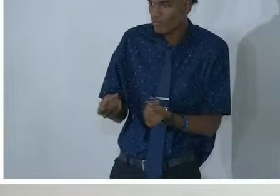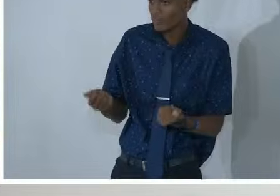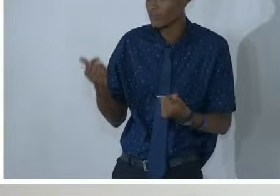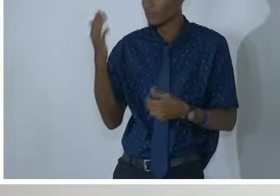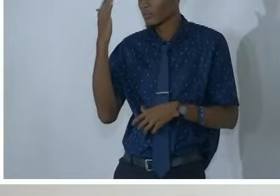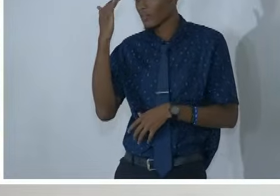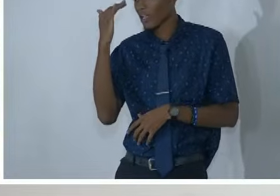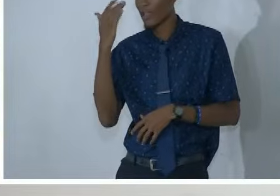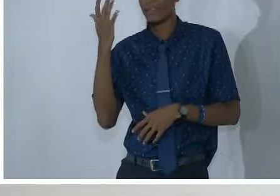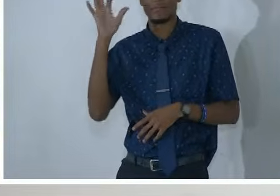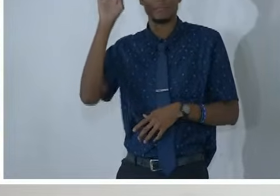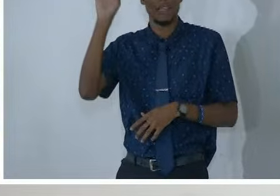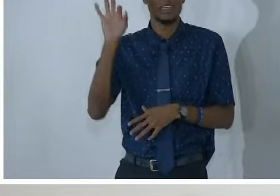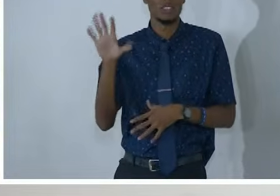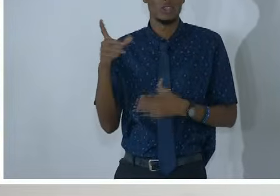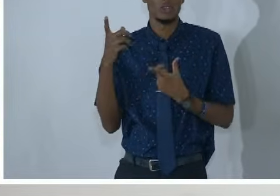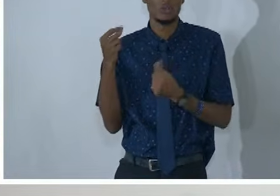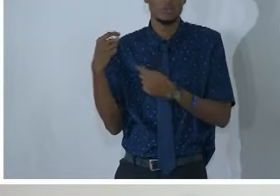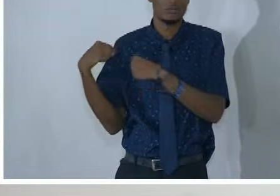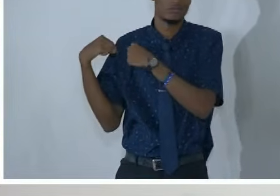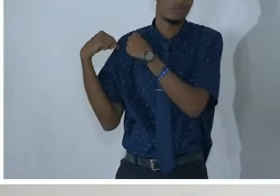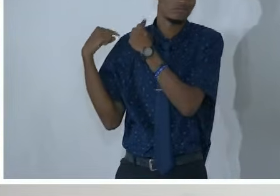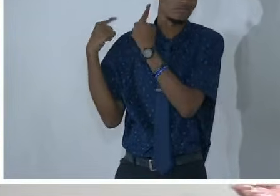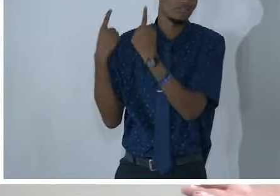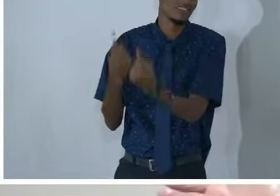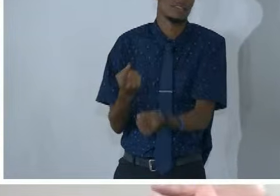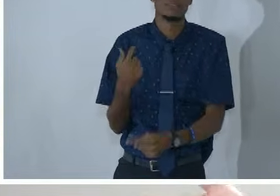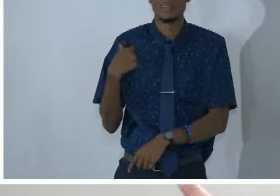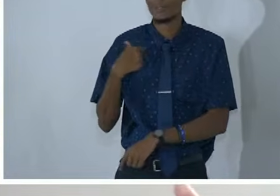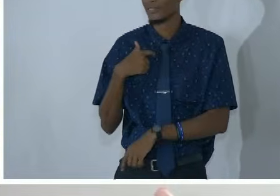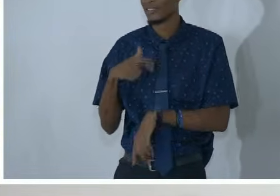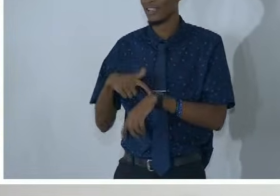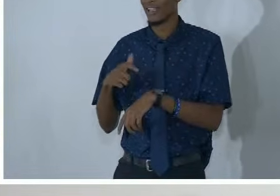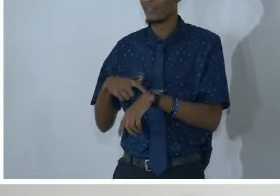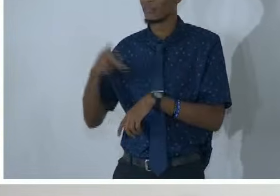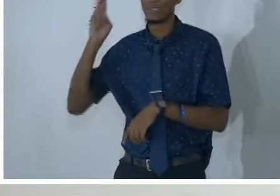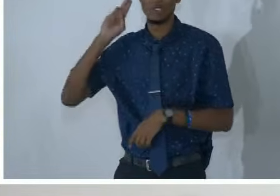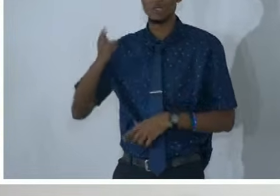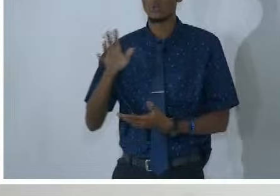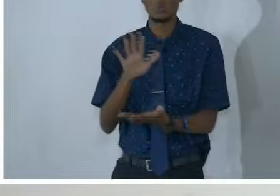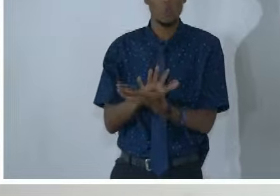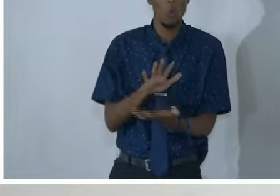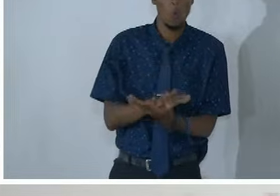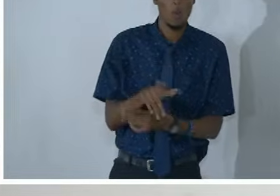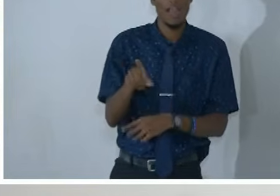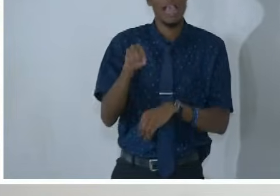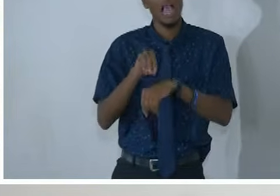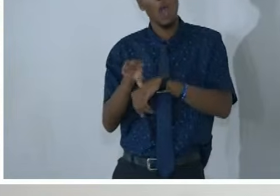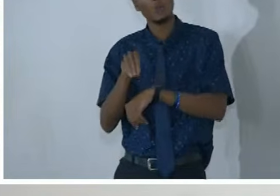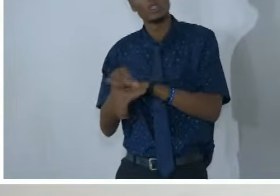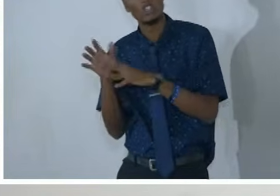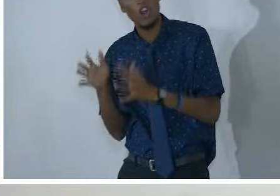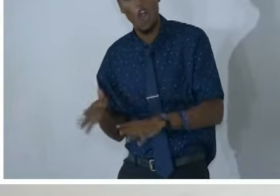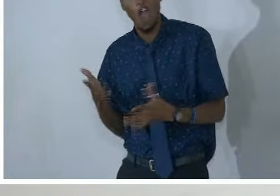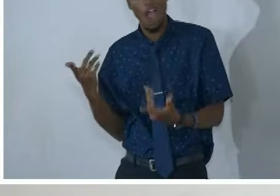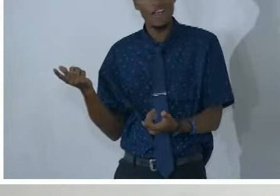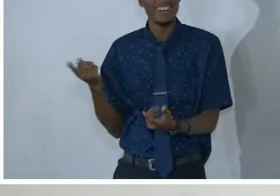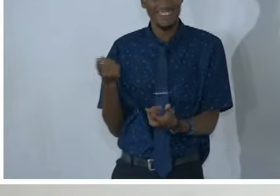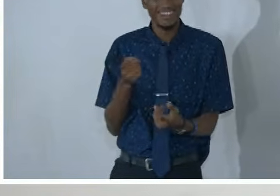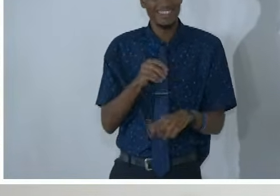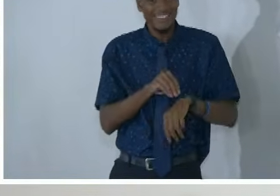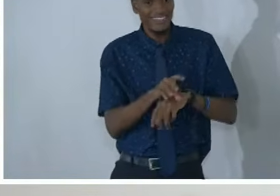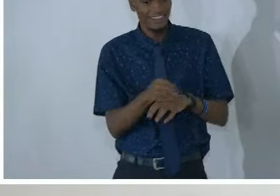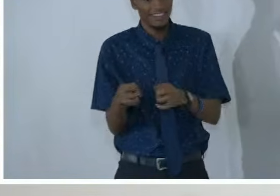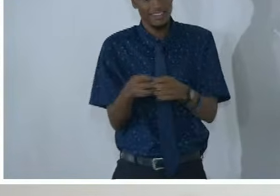pastors do that counseling. You do that in the schools. The guidance council bring parties together. These